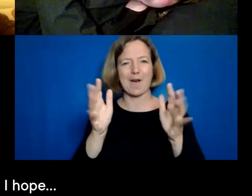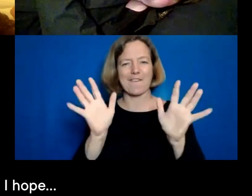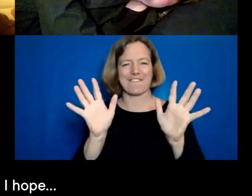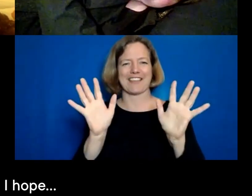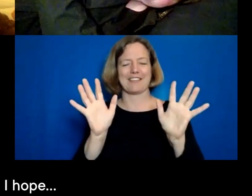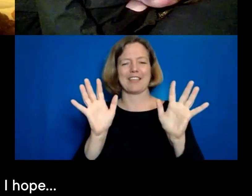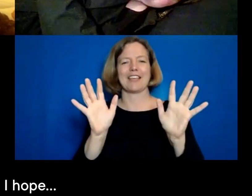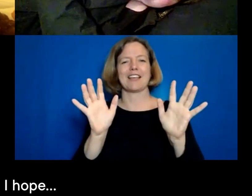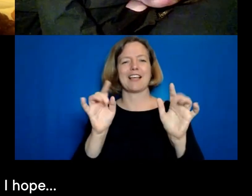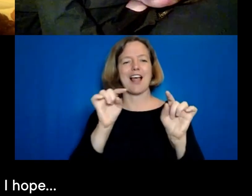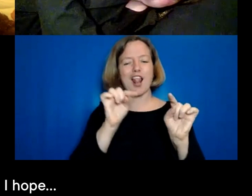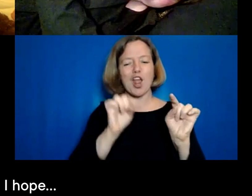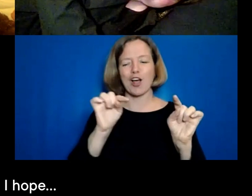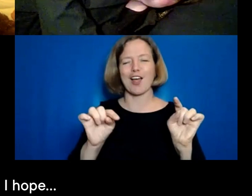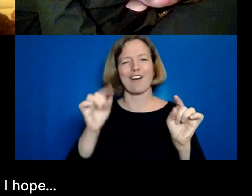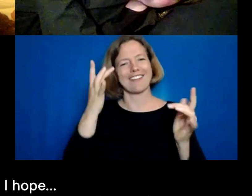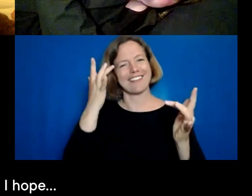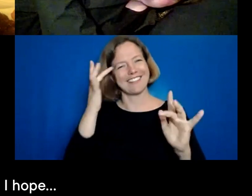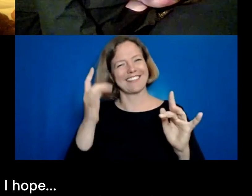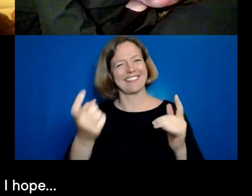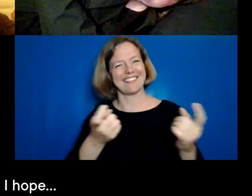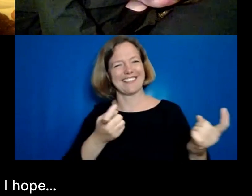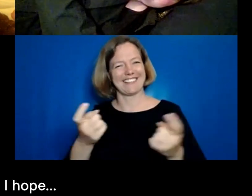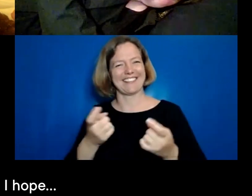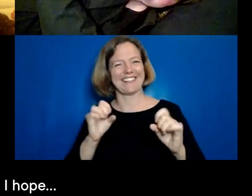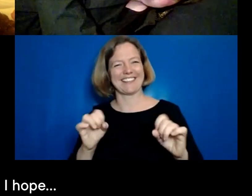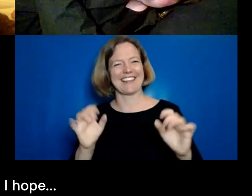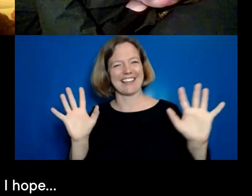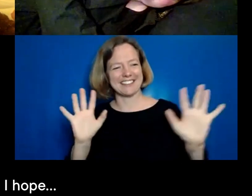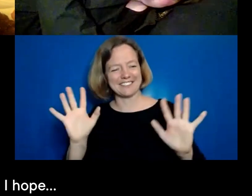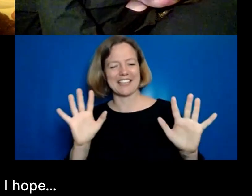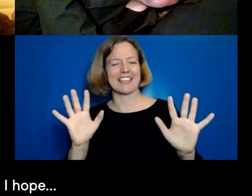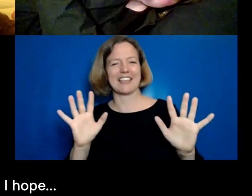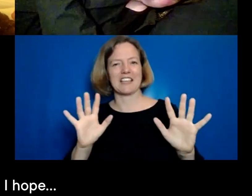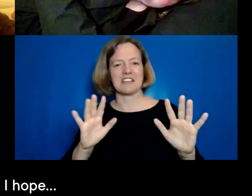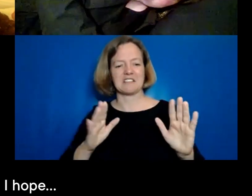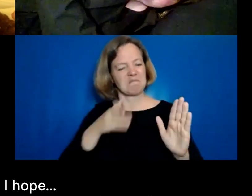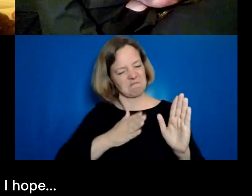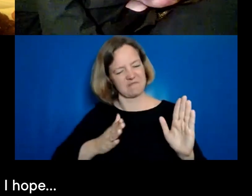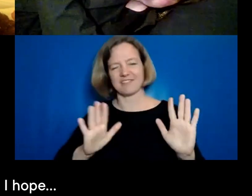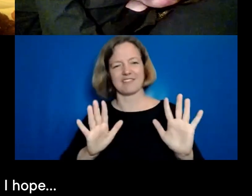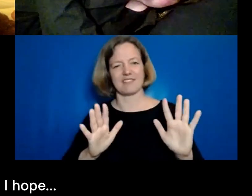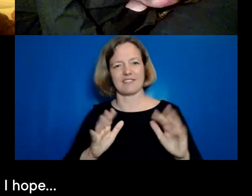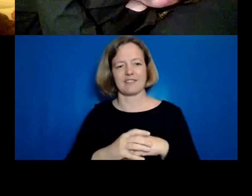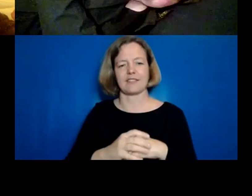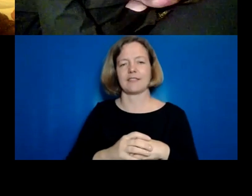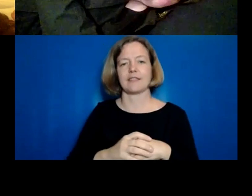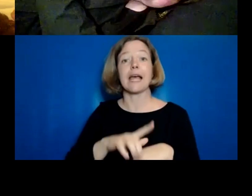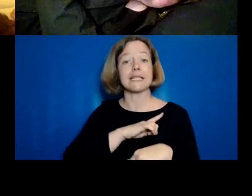and I hope that my big hope is that we don't become strict gatekeepers.